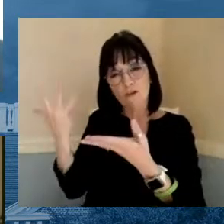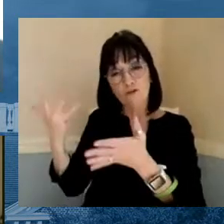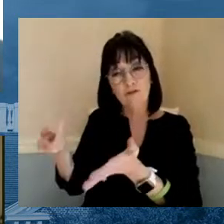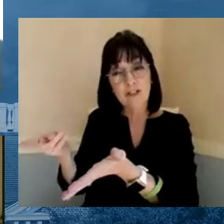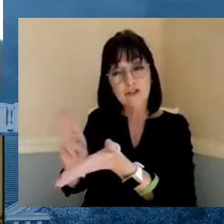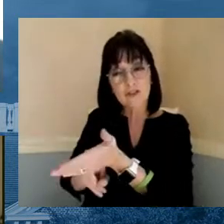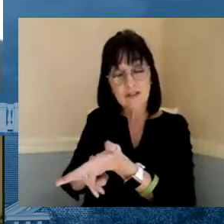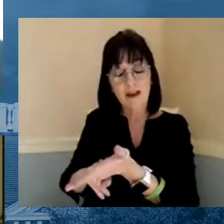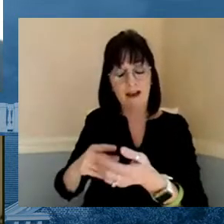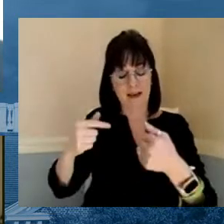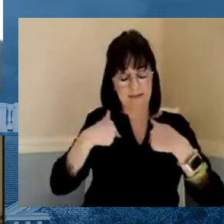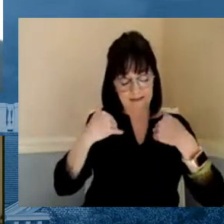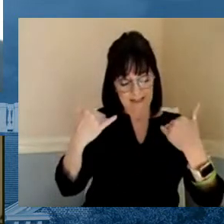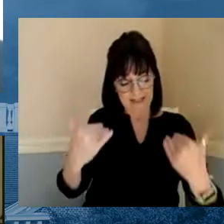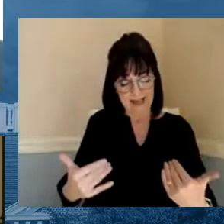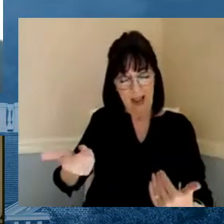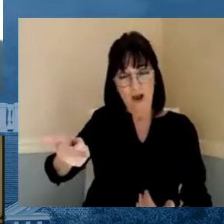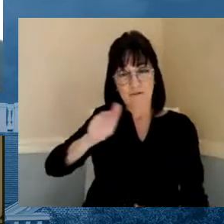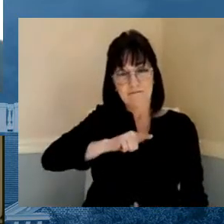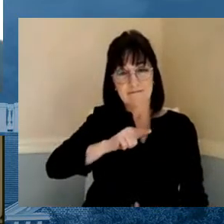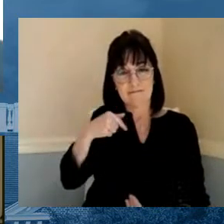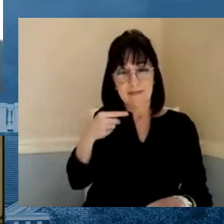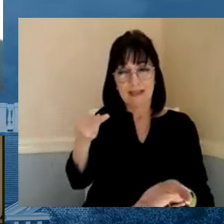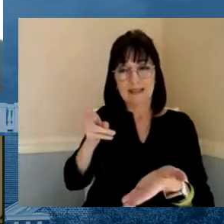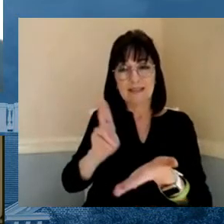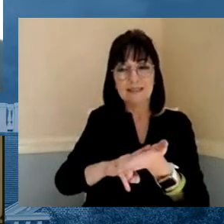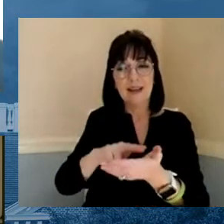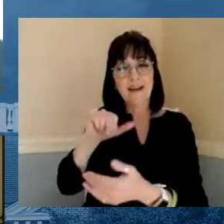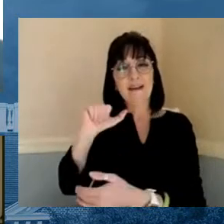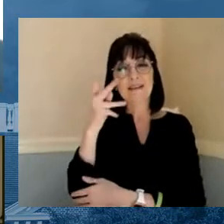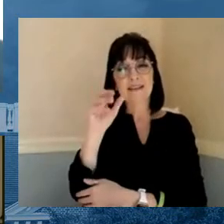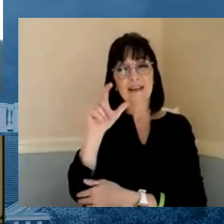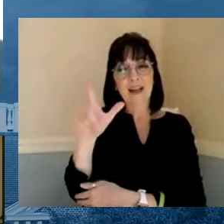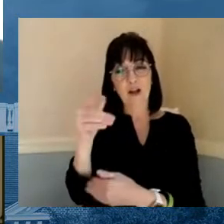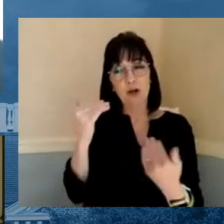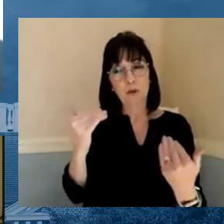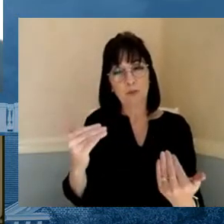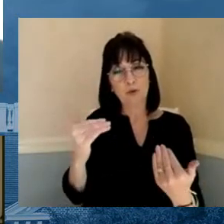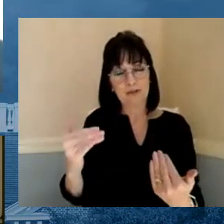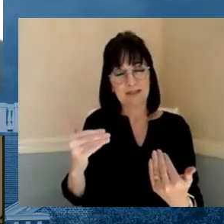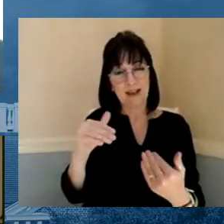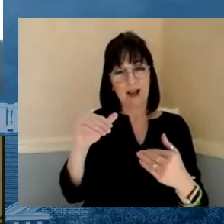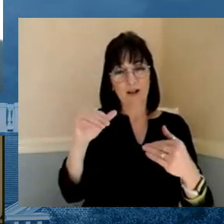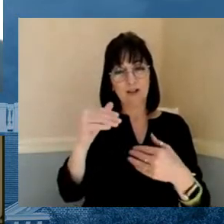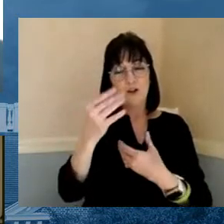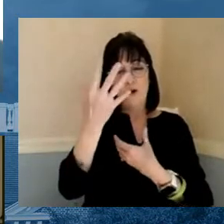now so have I. And so April is